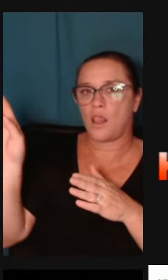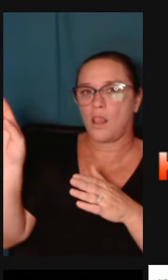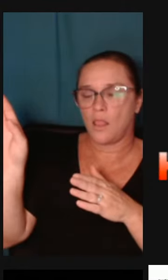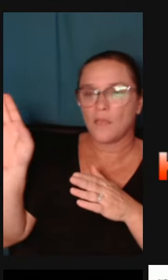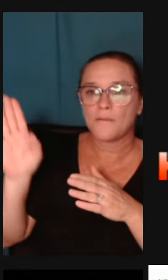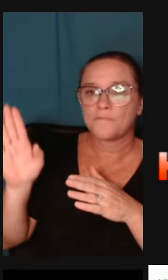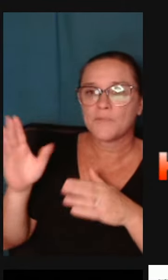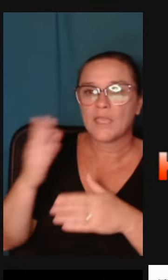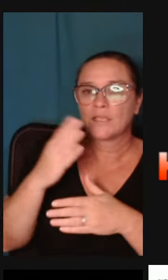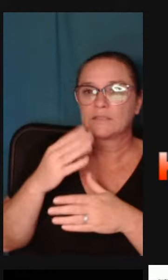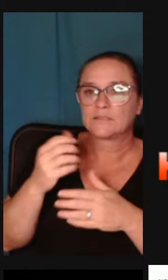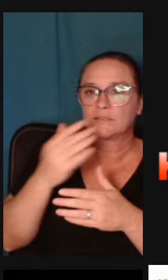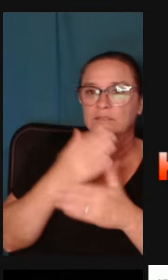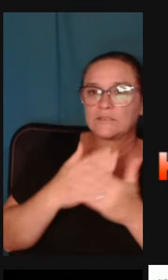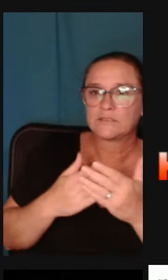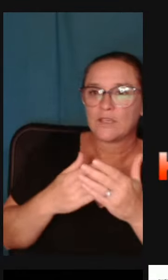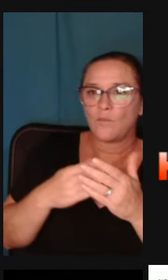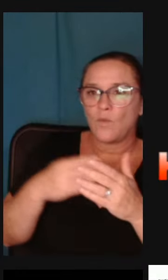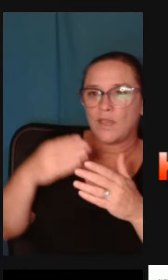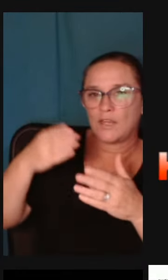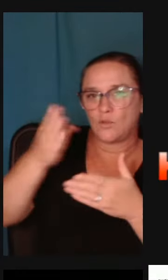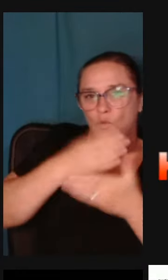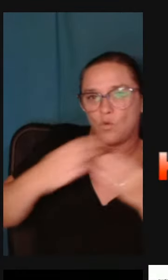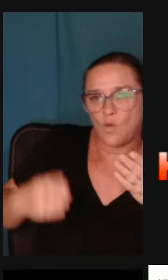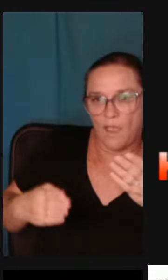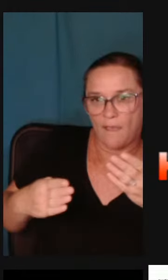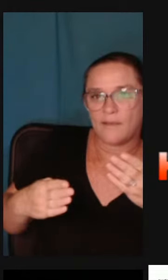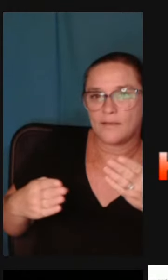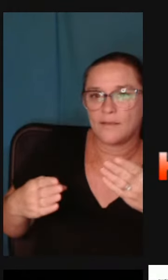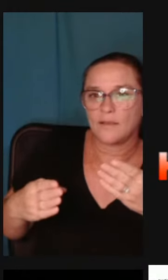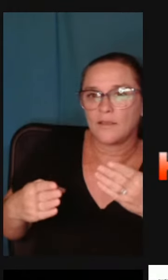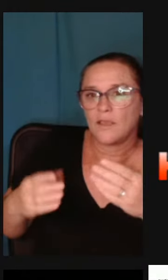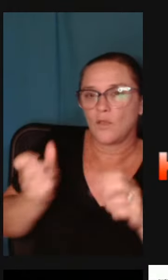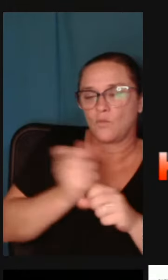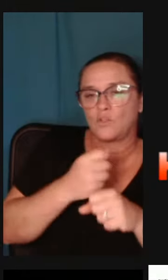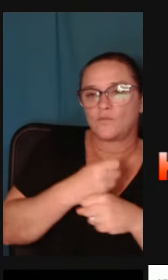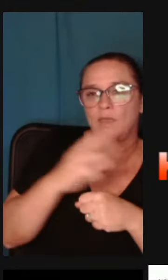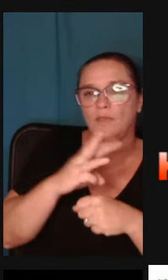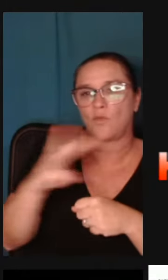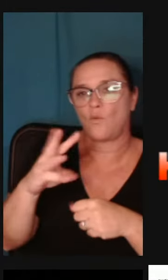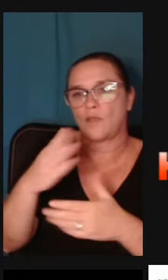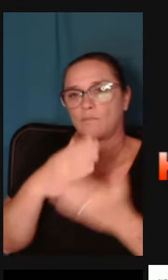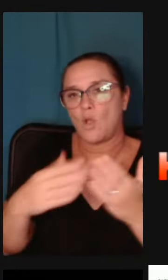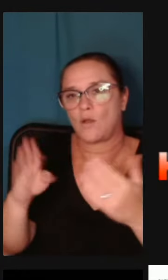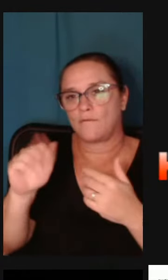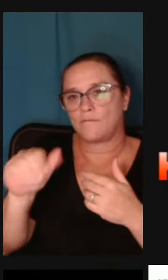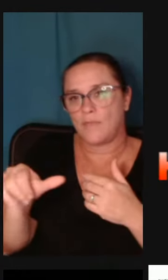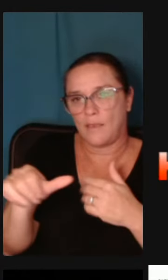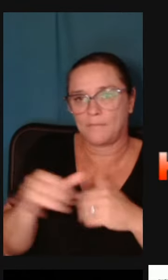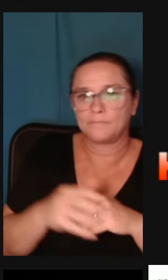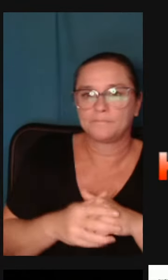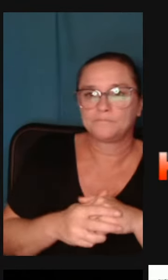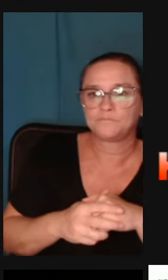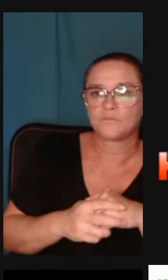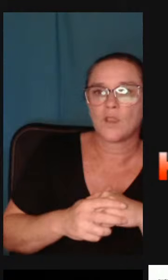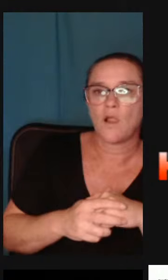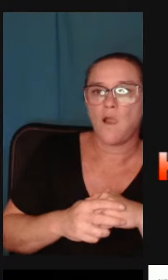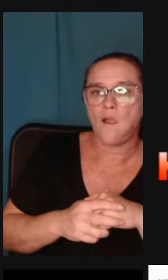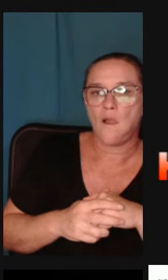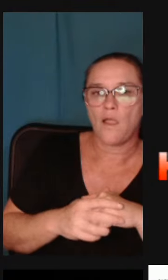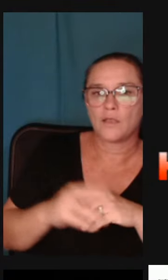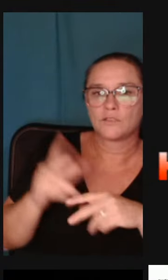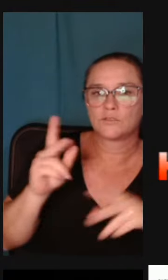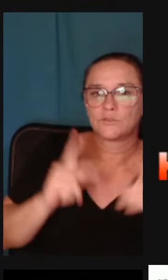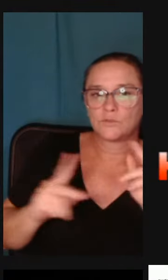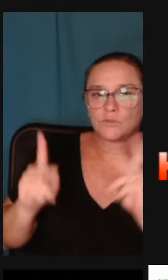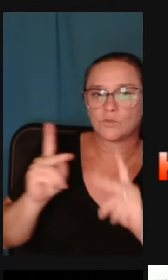into cracks in the face of Hilinapali, which formed the west side of the bay. Right, so people are running out on out of